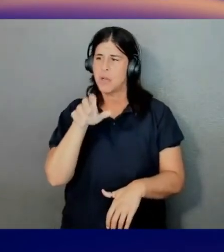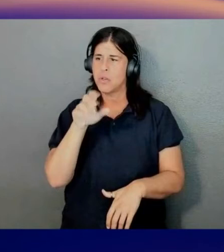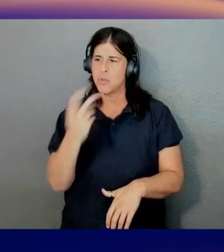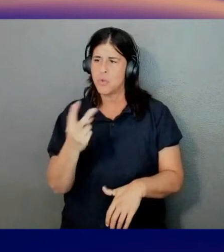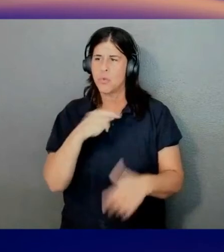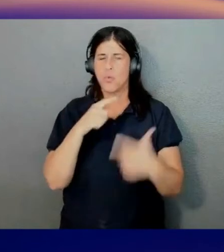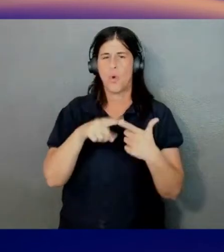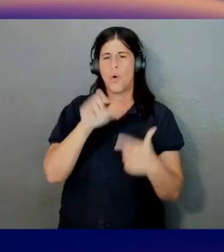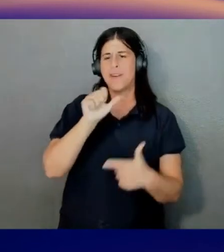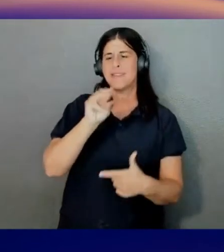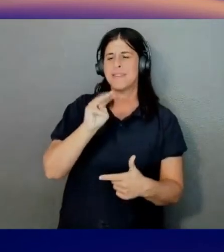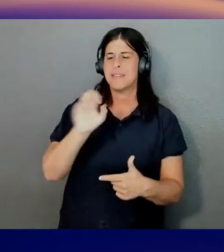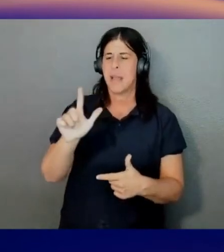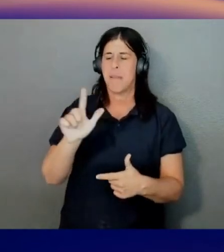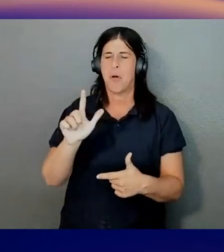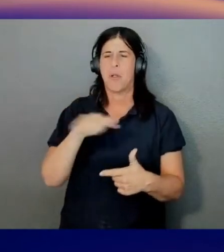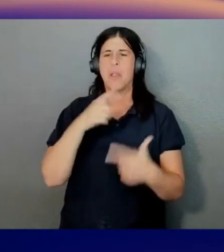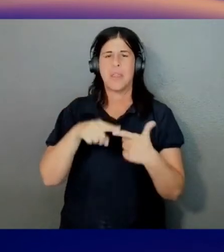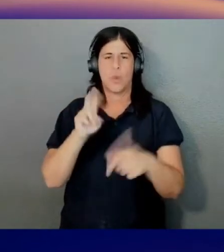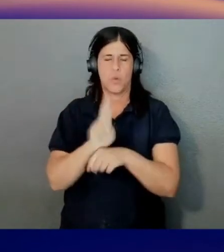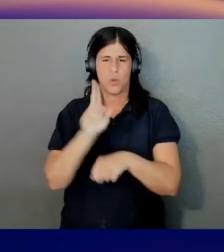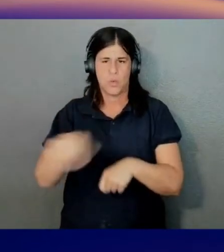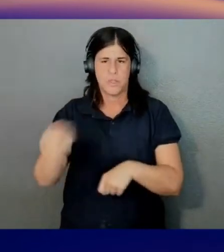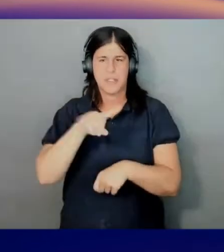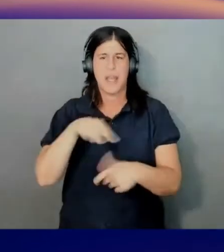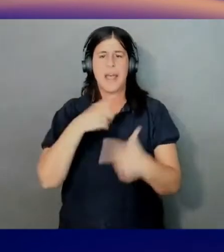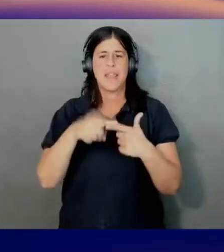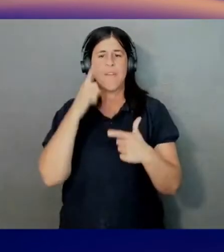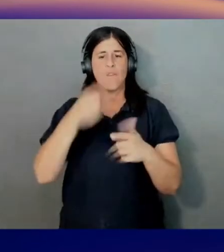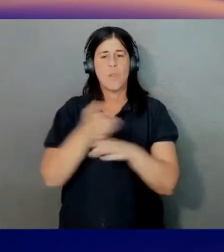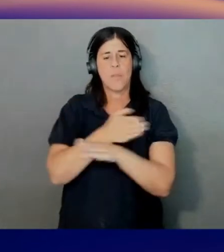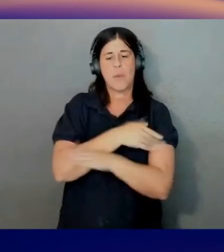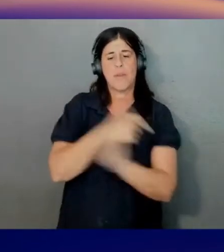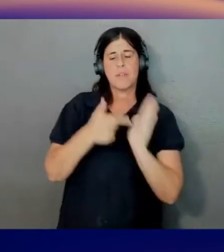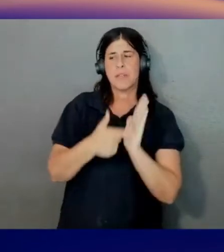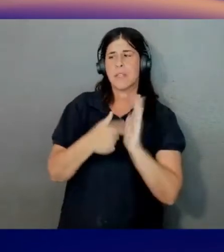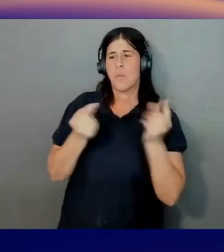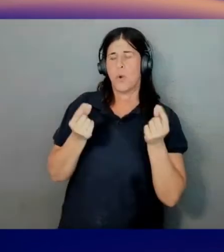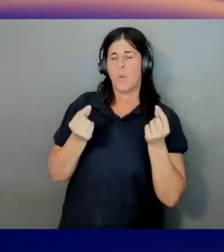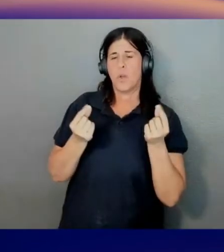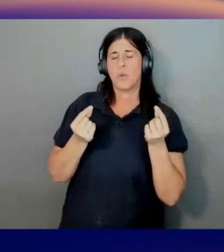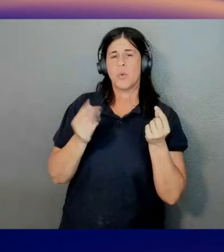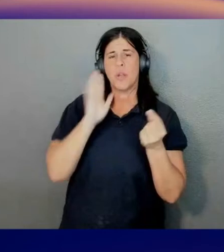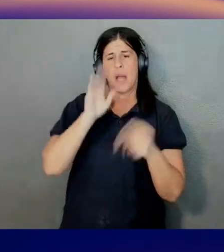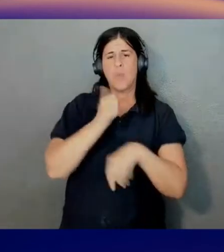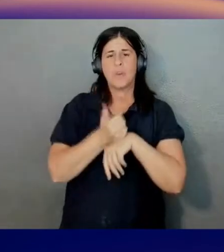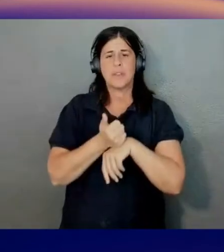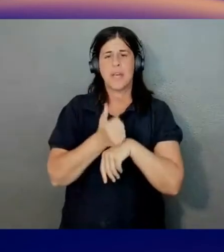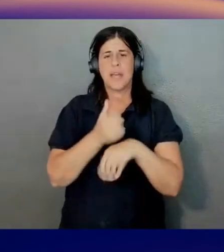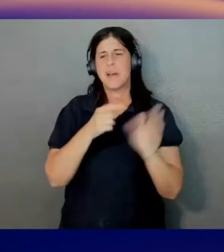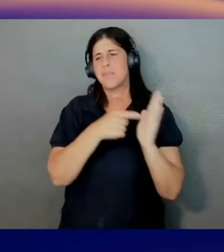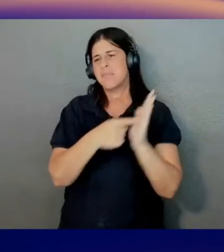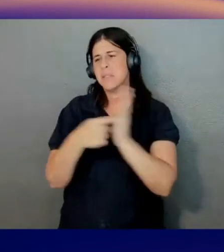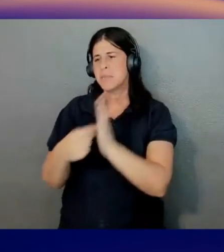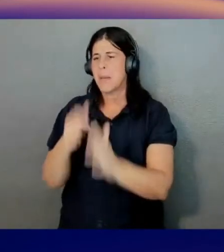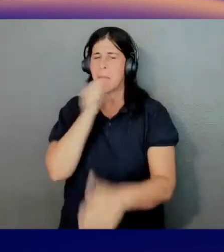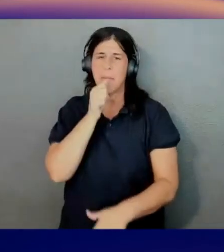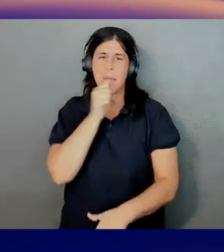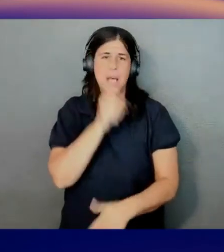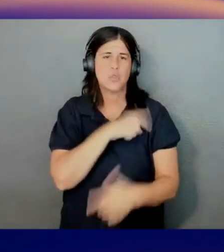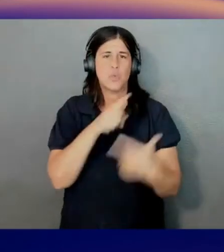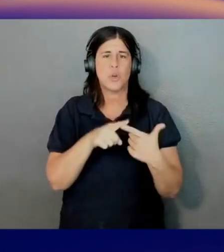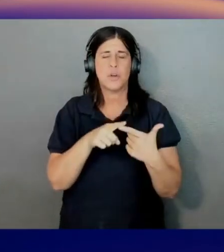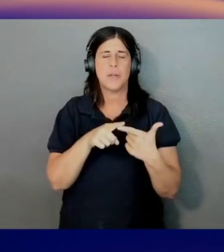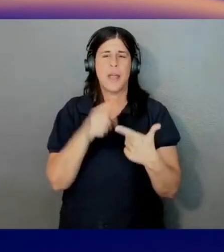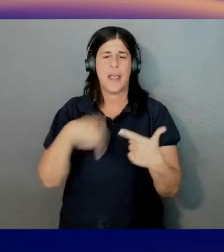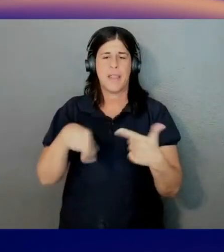lunch. Yeah, dummy user. And for this example, what I'm doing, I'm trying to create some sample password, right? That way, I don't